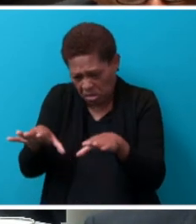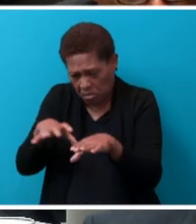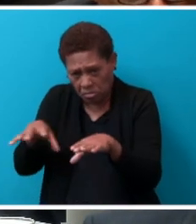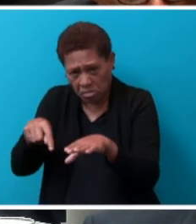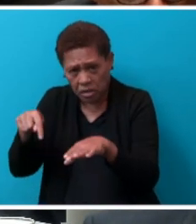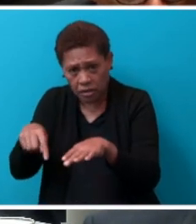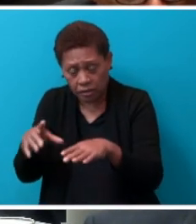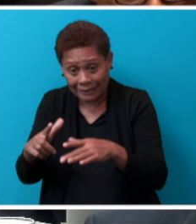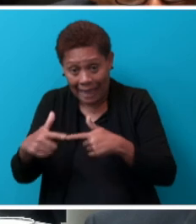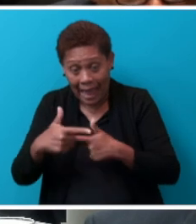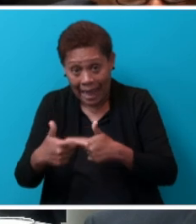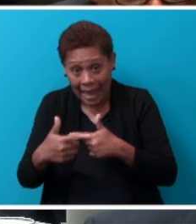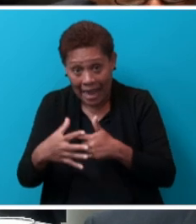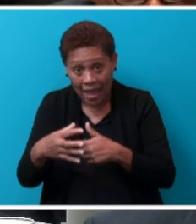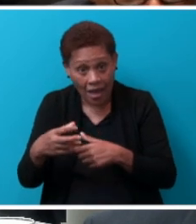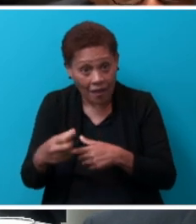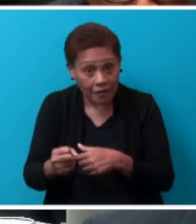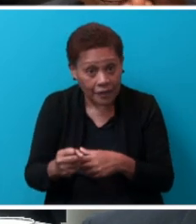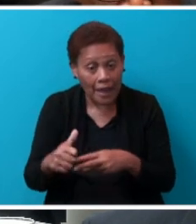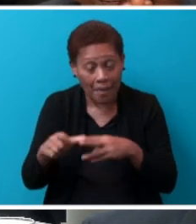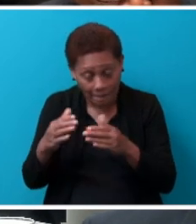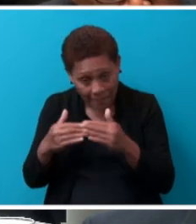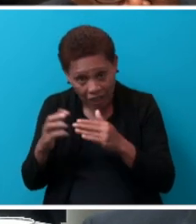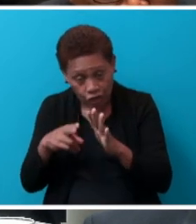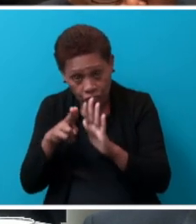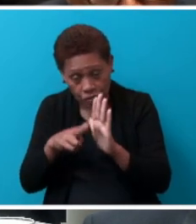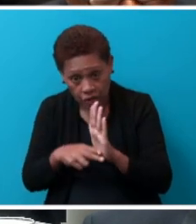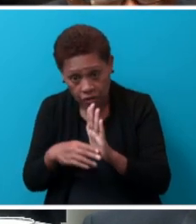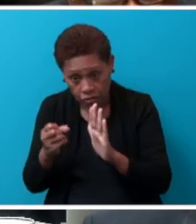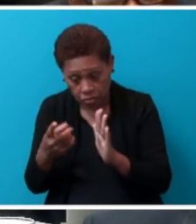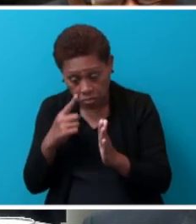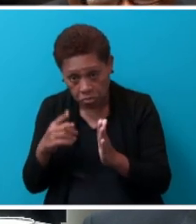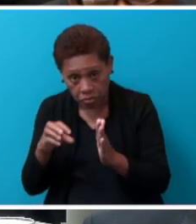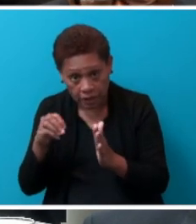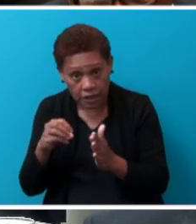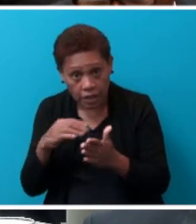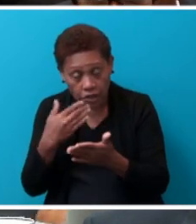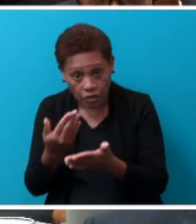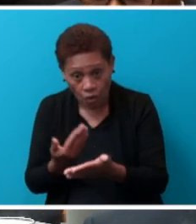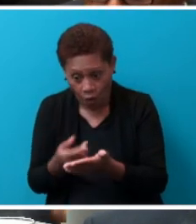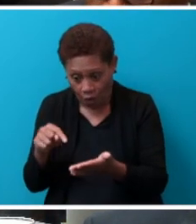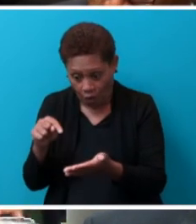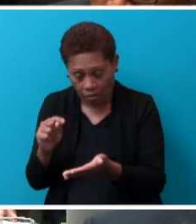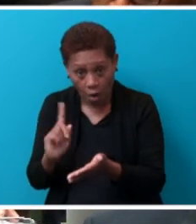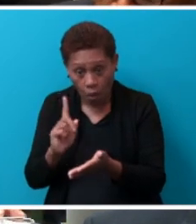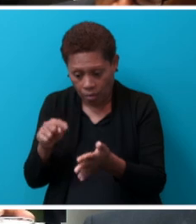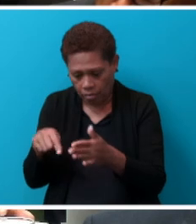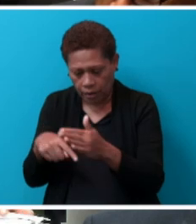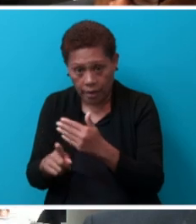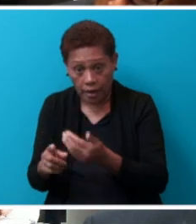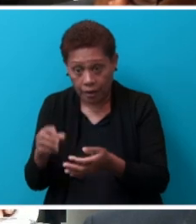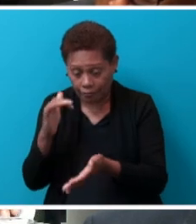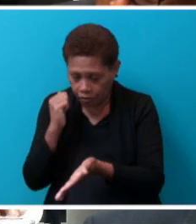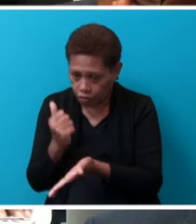noise levels, water use, and waste management, and considers the overall environmental footprints of the development to ensure that any